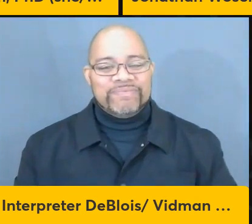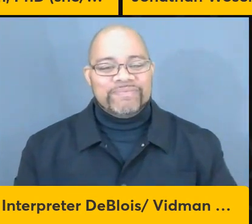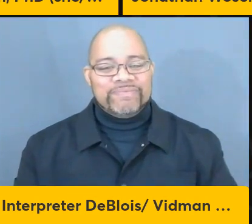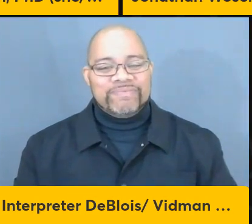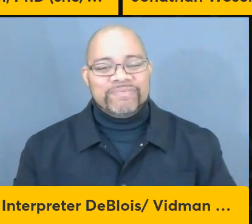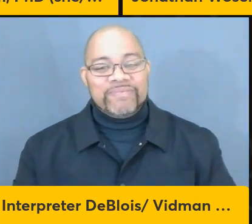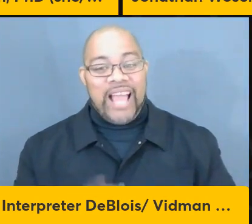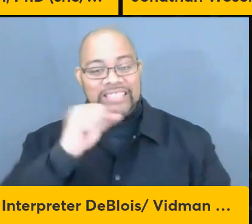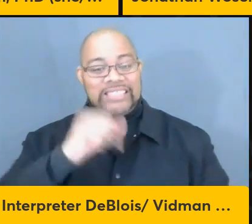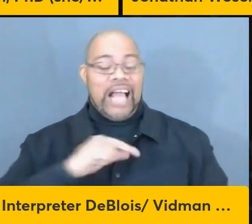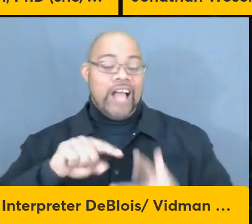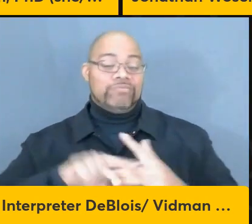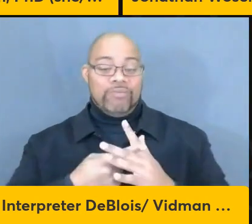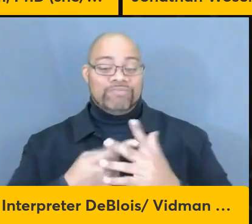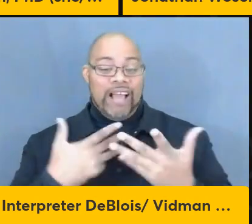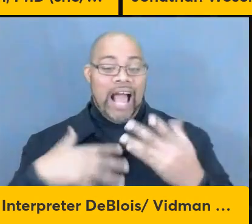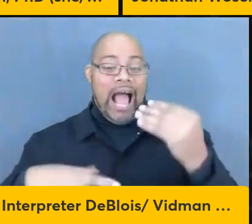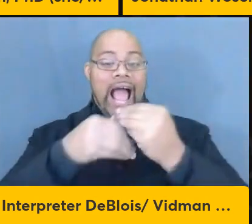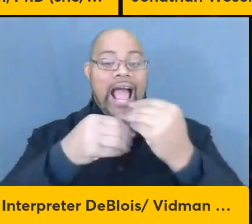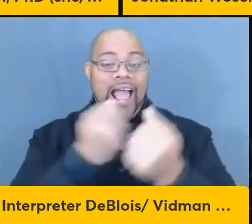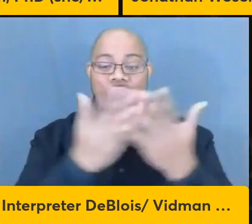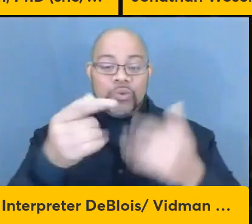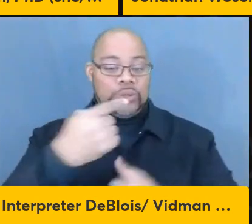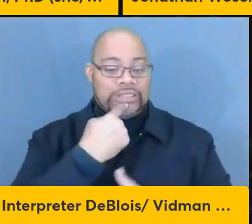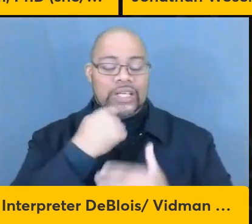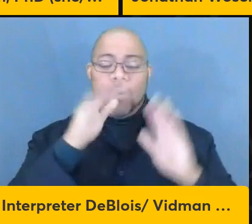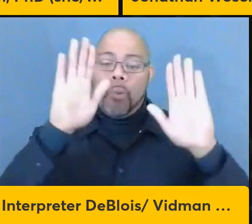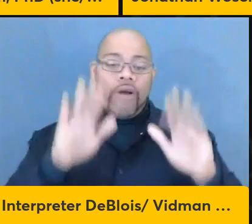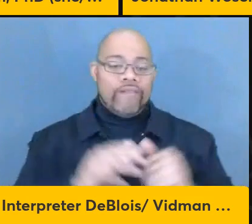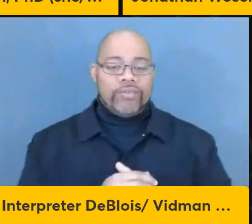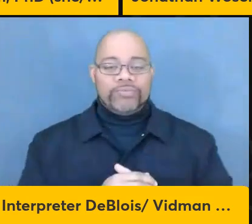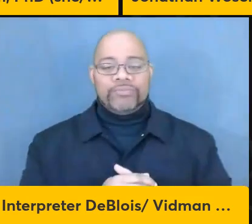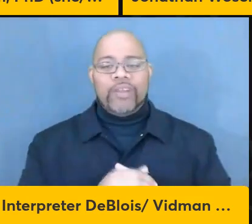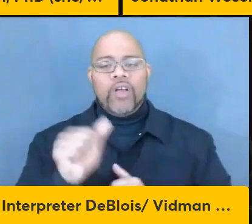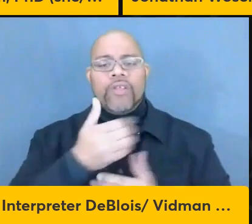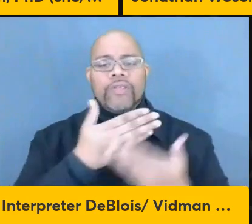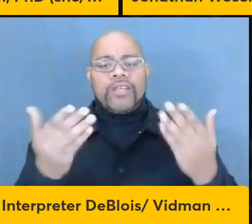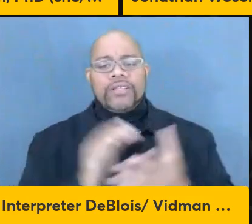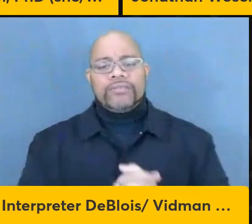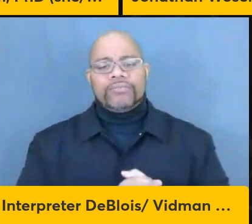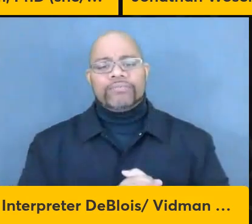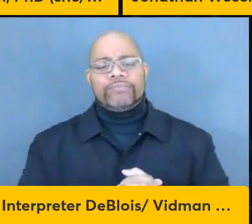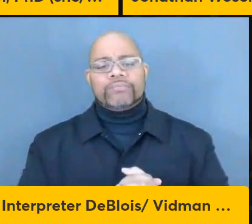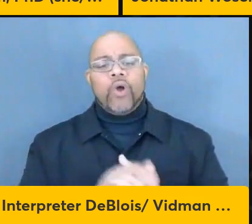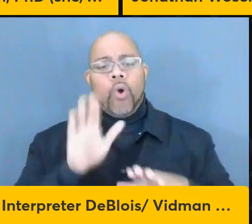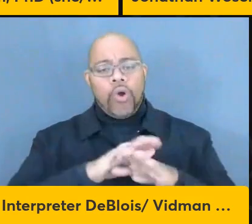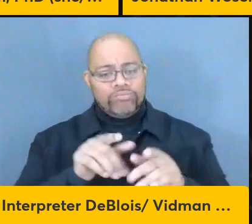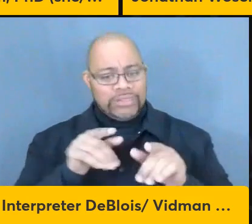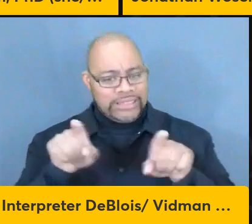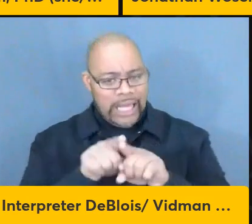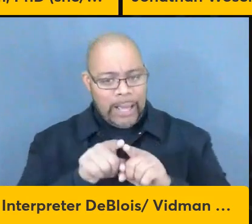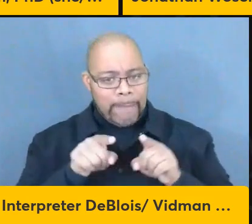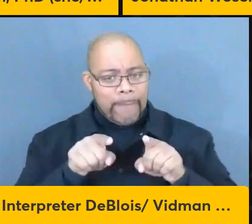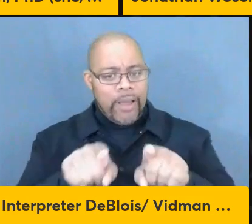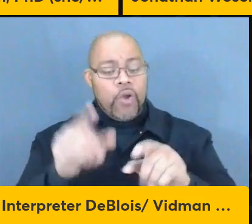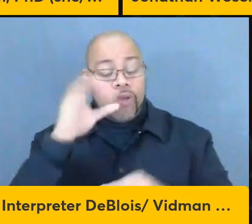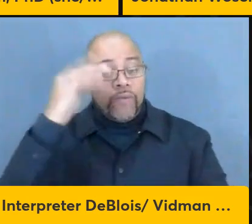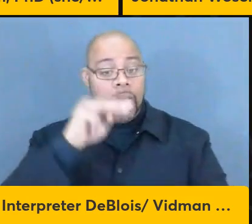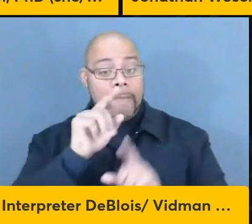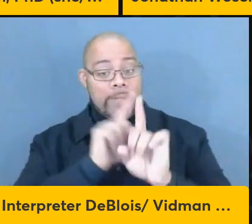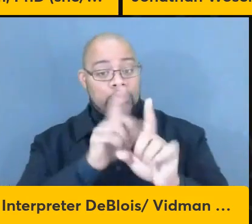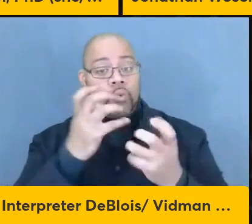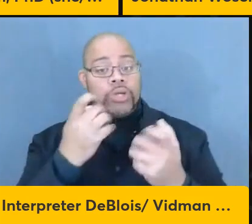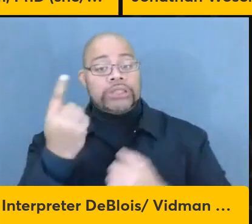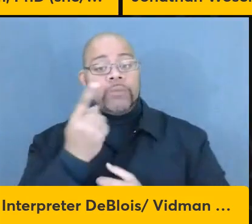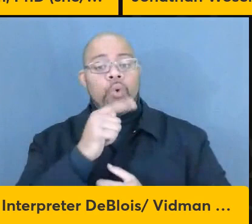Oh, I guess I'll add. I mean, everything you just said is wonderful. Another thing along those lines, when you're looking for mentors, you